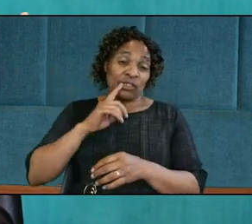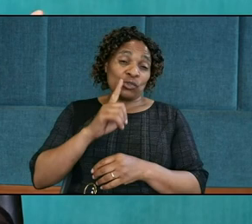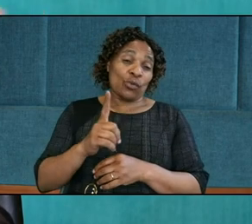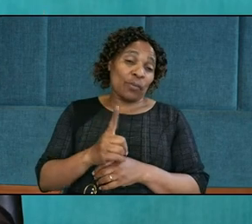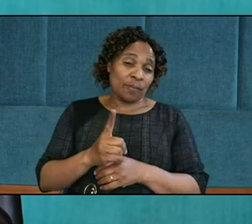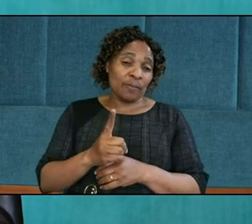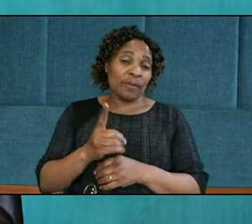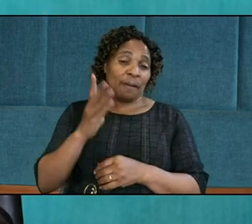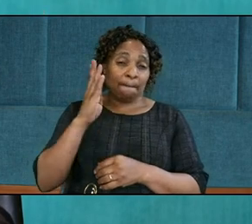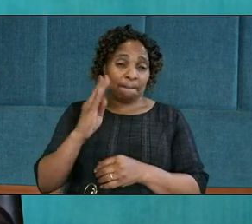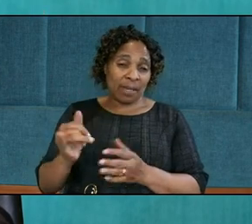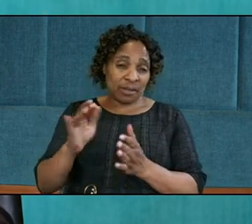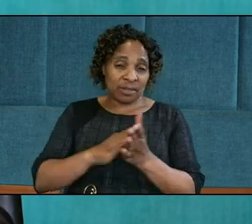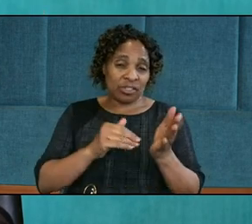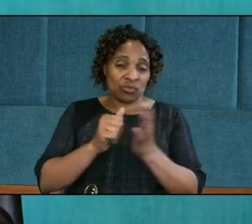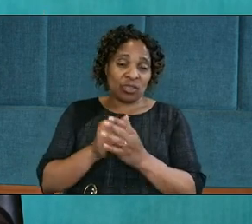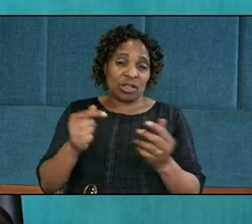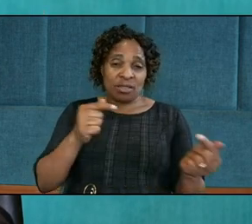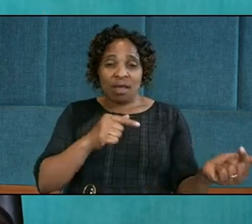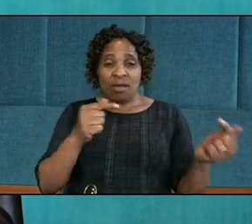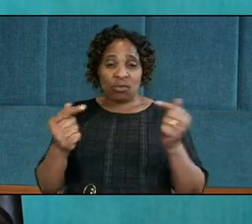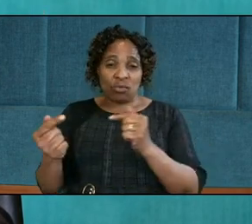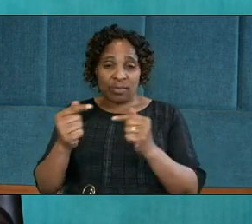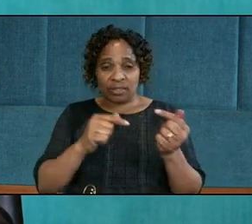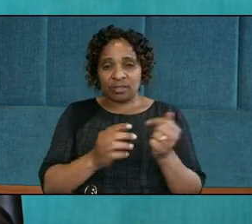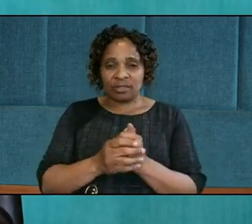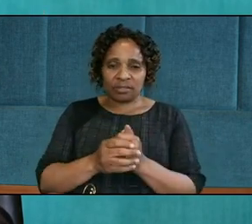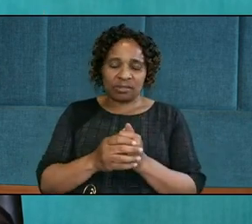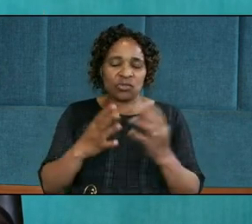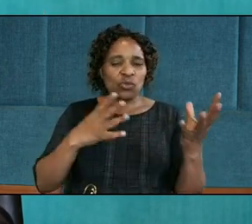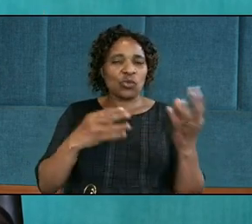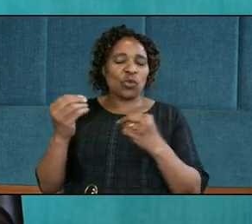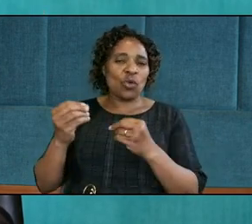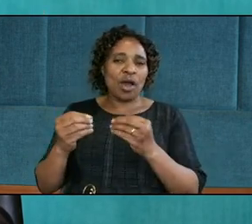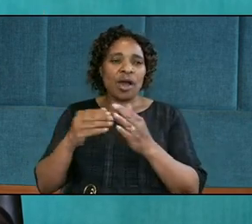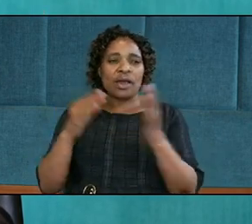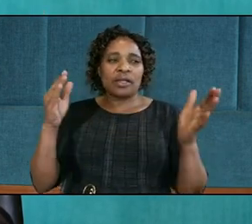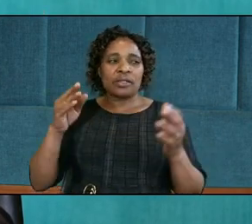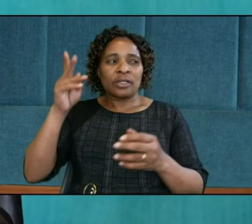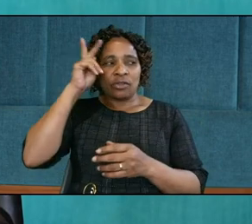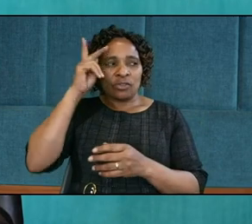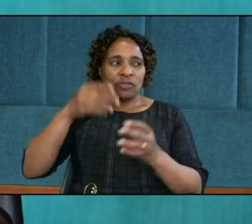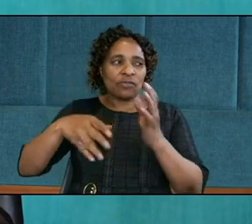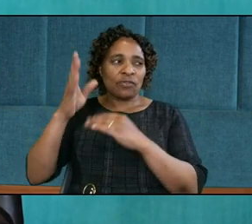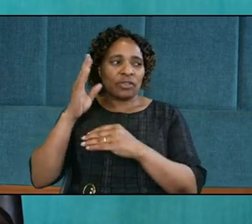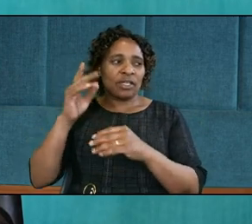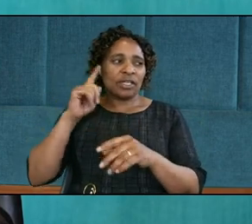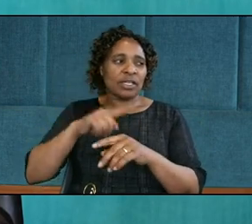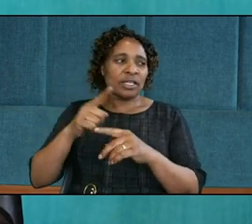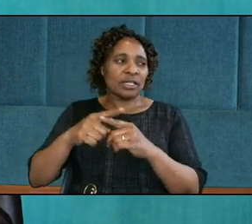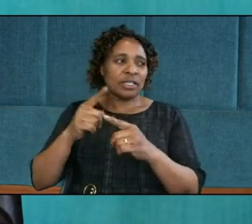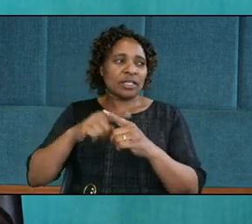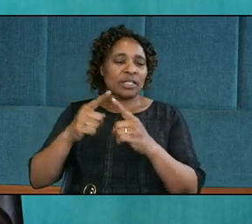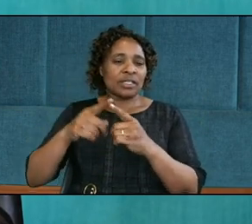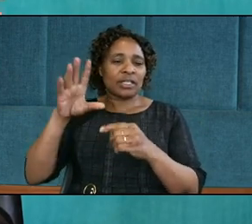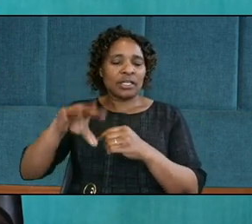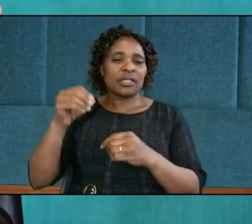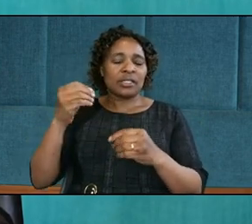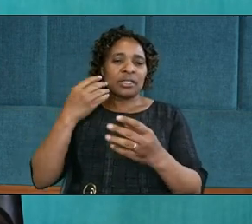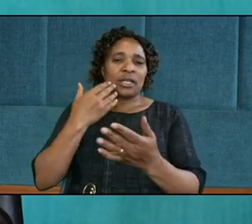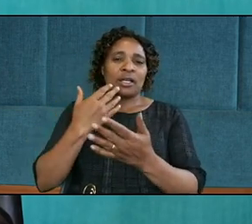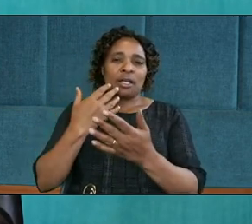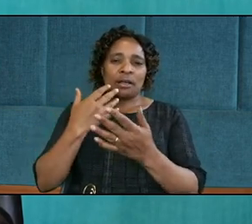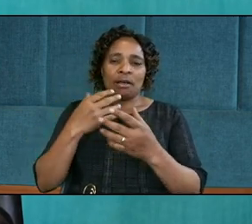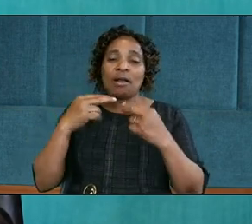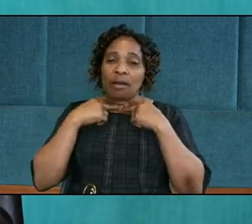by demolishing arguments that go against the knowledge of God, and taking captive every thought that makes it obedient